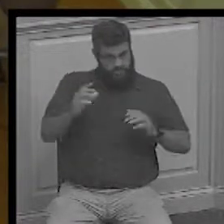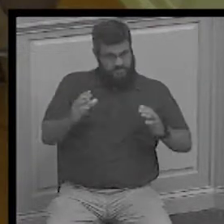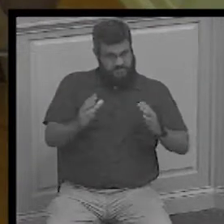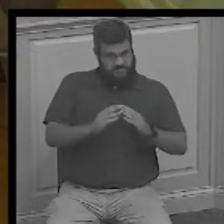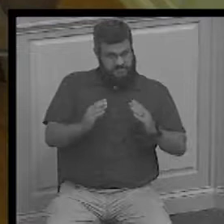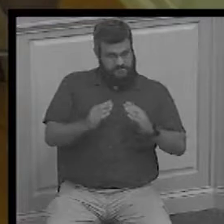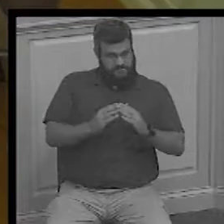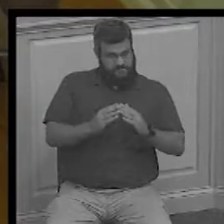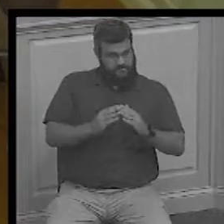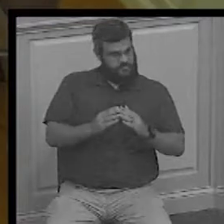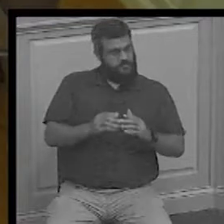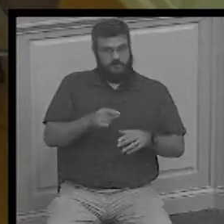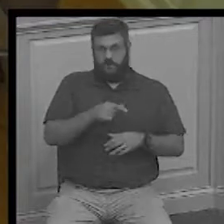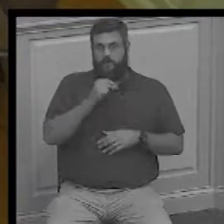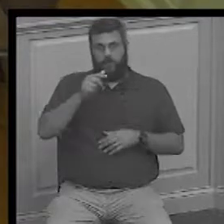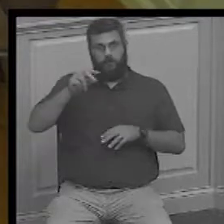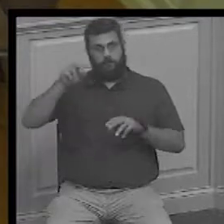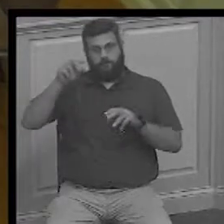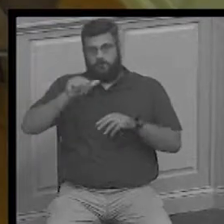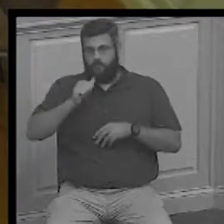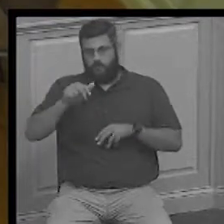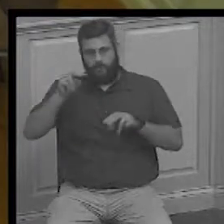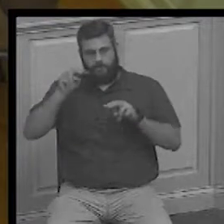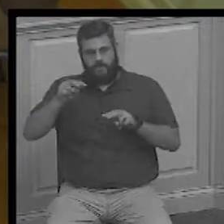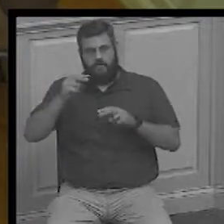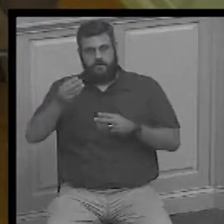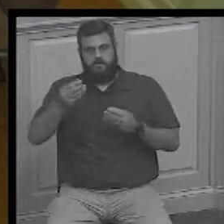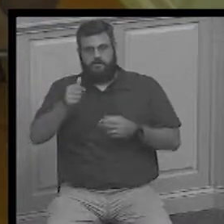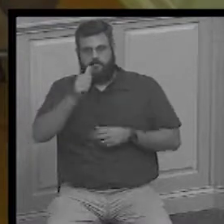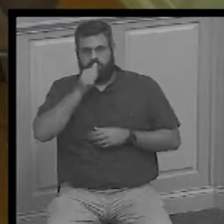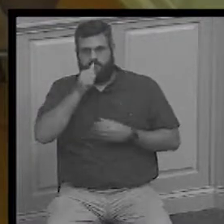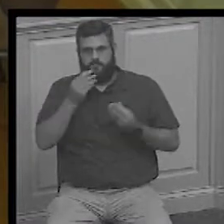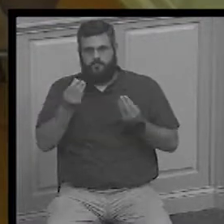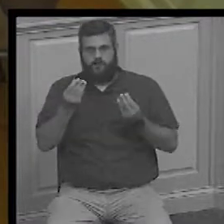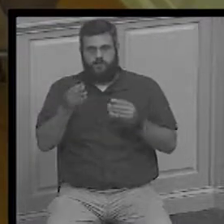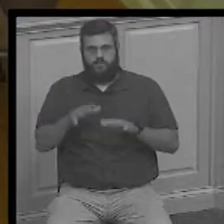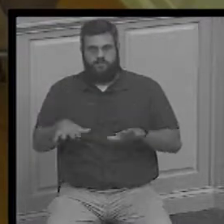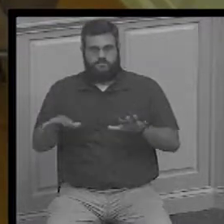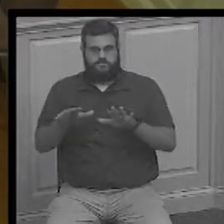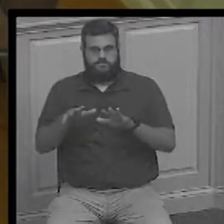necessarily, are they going to police private properties?